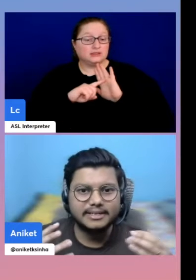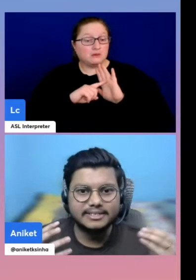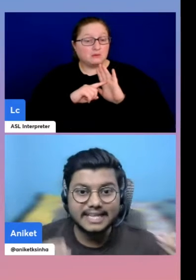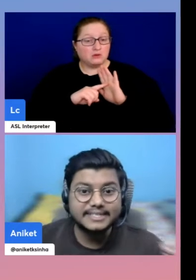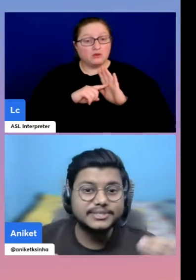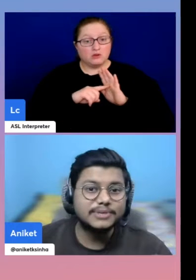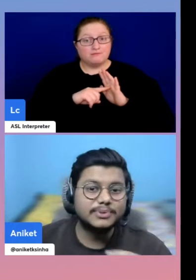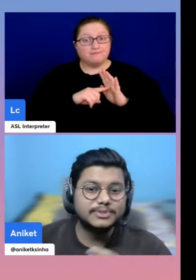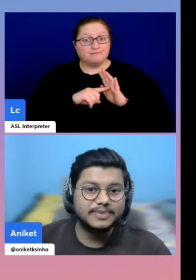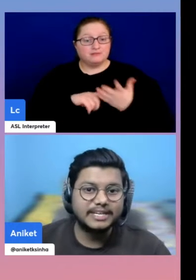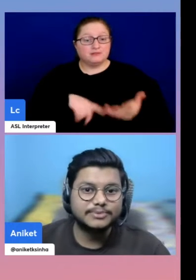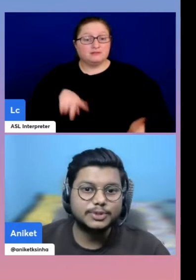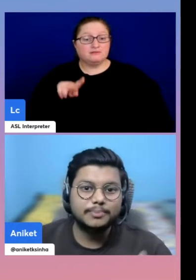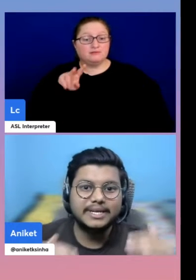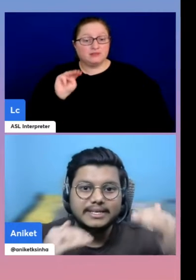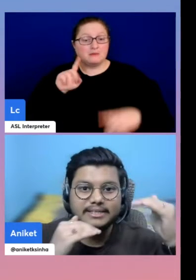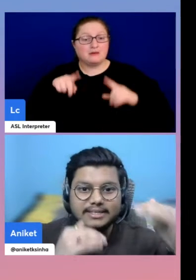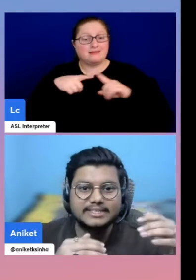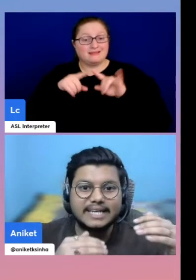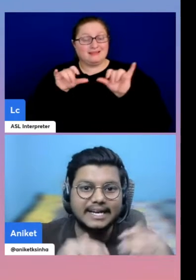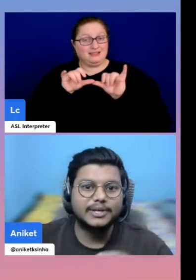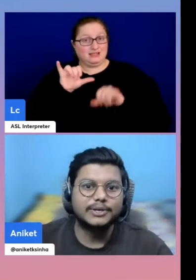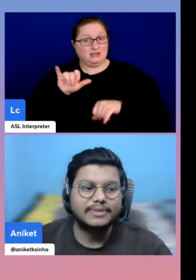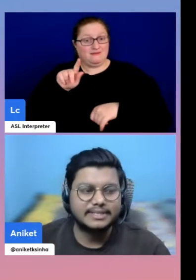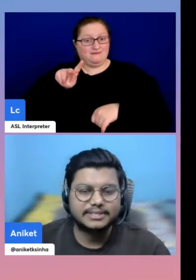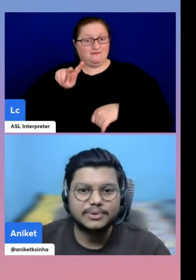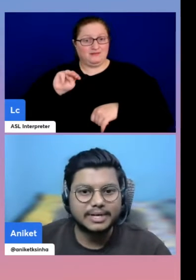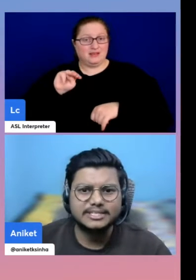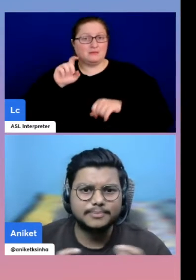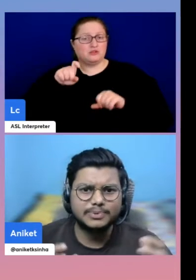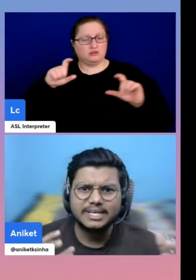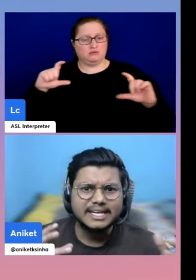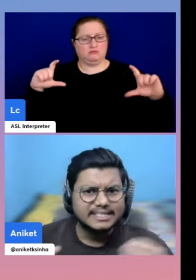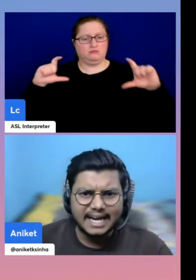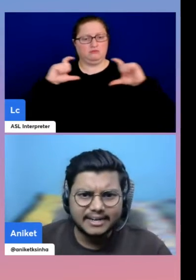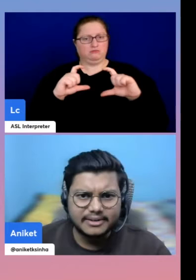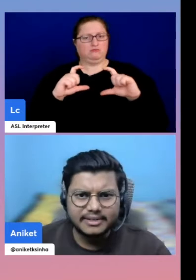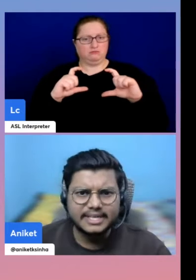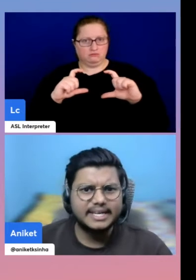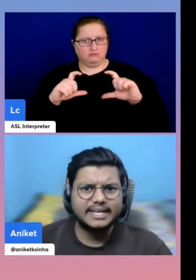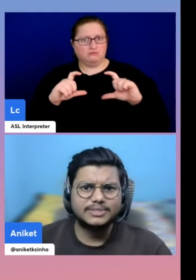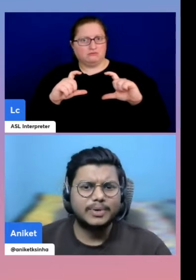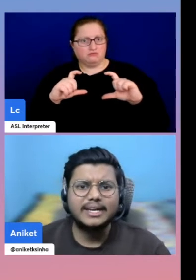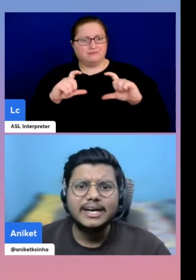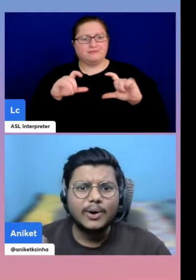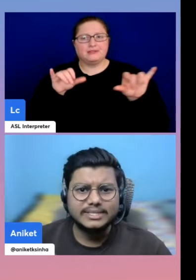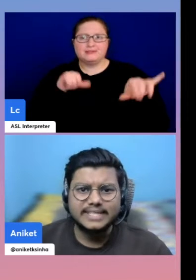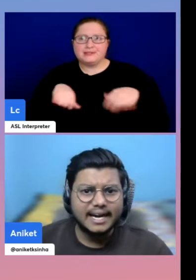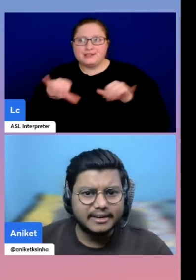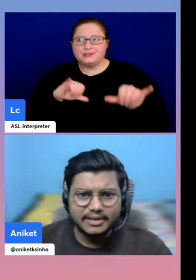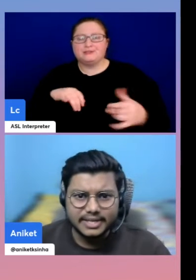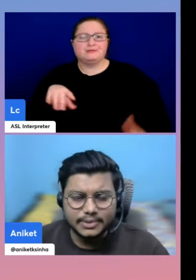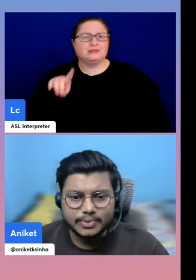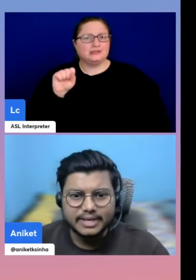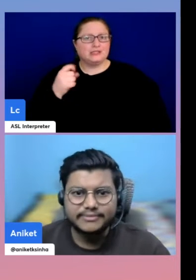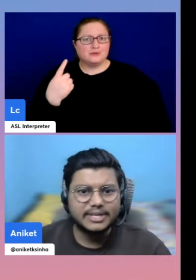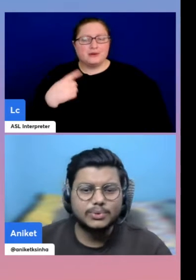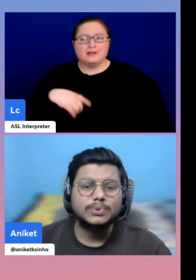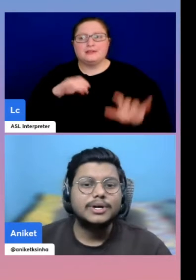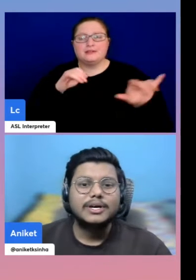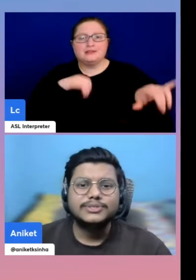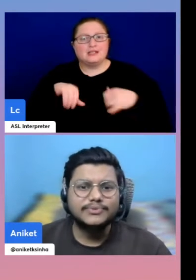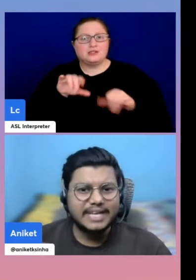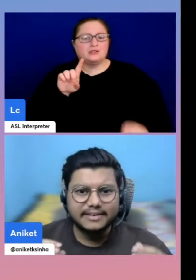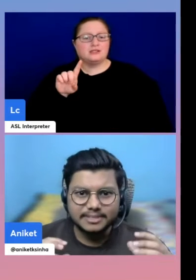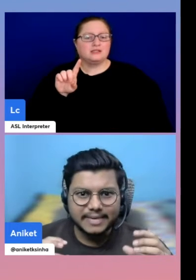the sizes of those VM should be in this category of list. Okay, suppose standard DS1 or standard D1